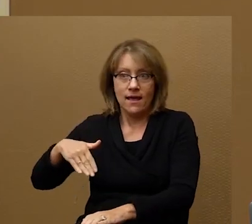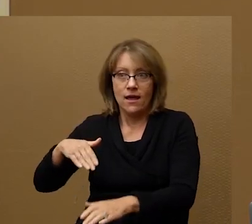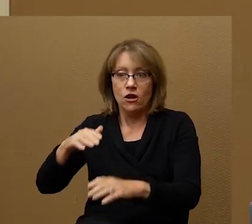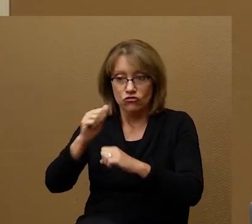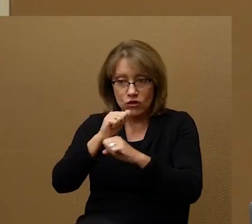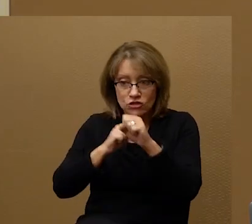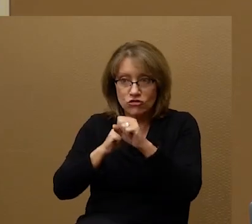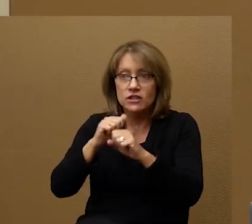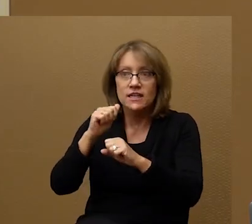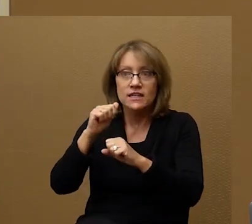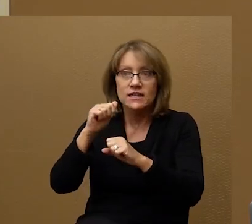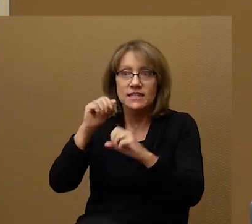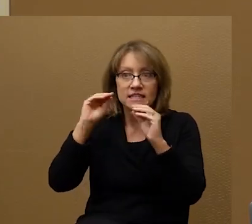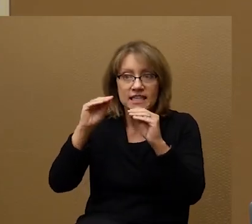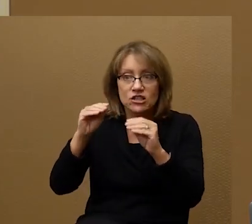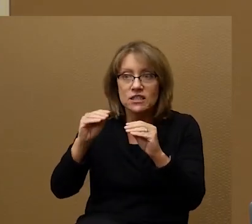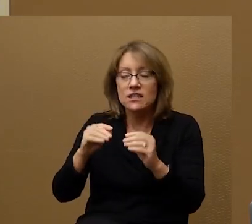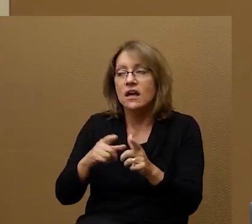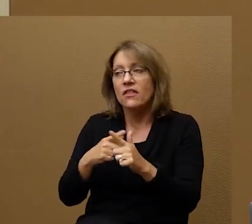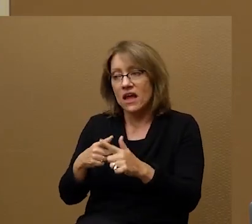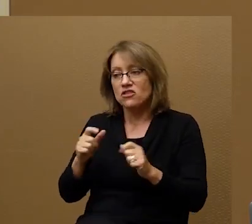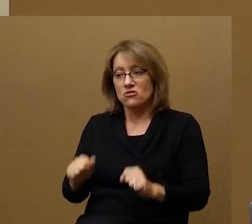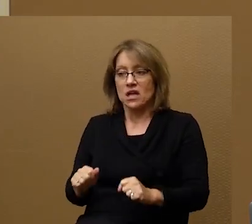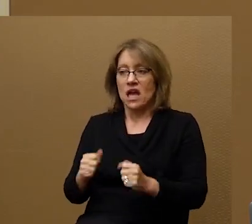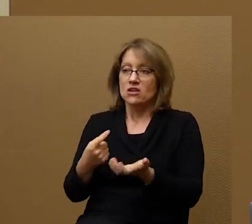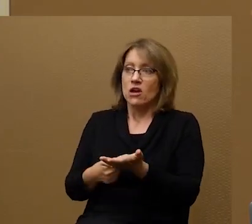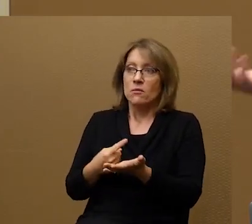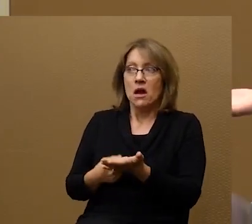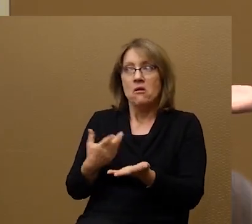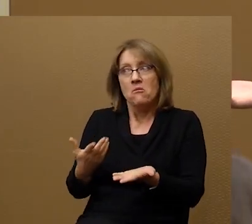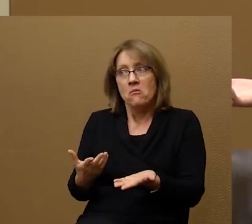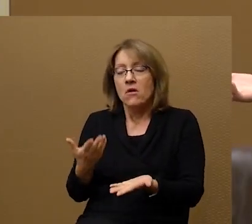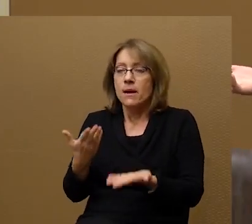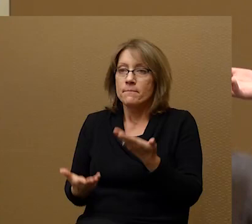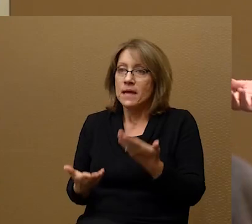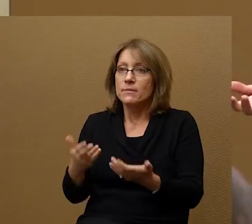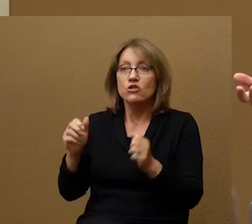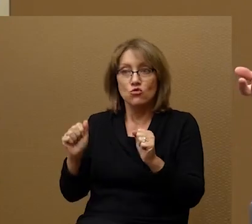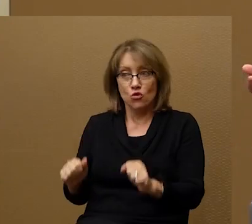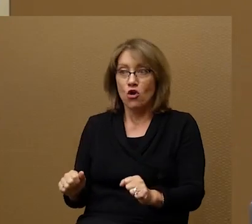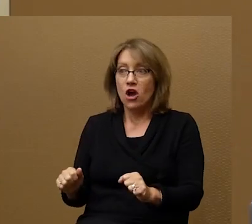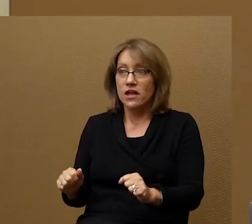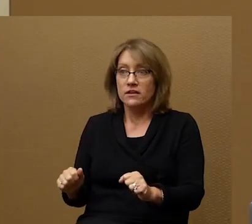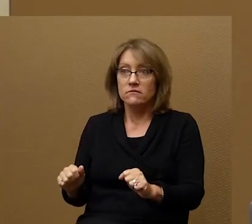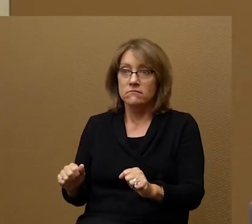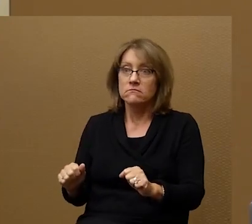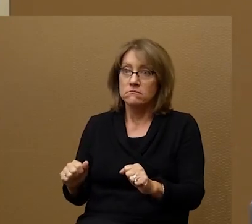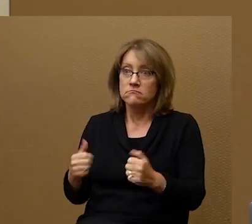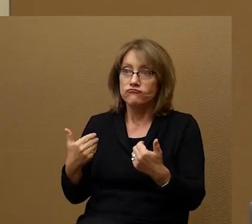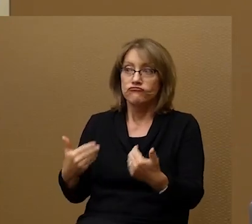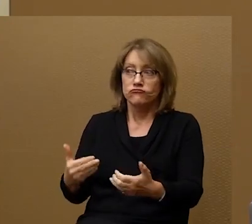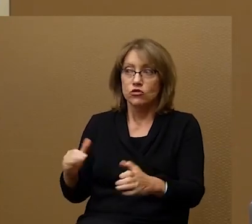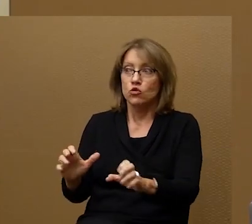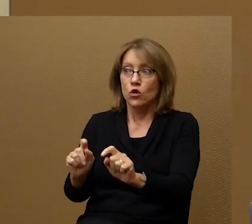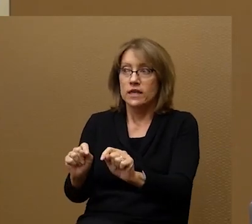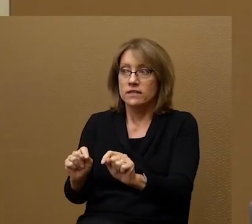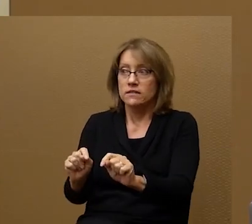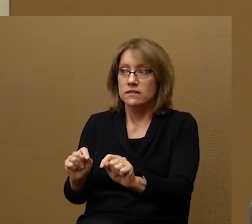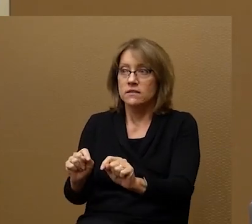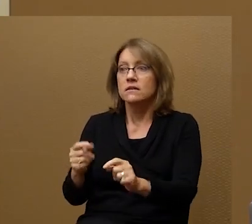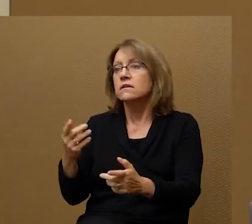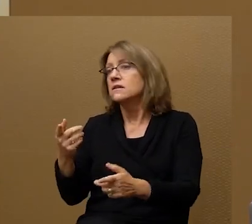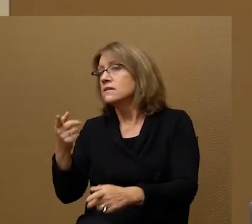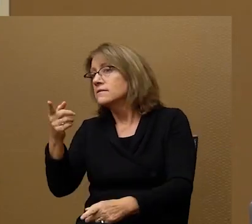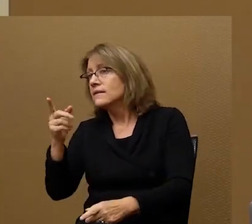structured teaching in your classroom, you could just kind of talk about how maybe is this a potential to add to your classroom. For the